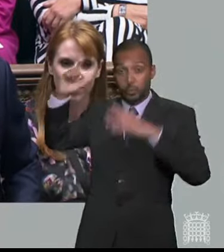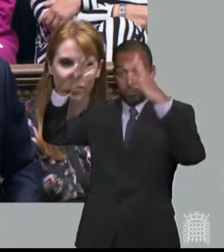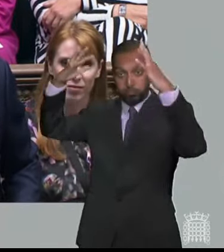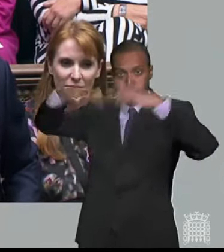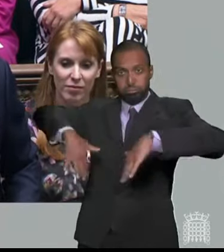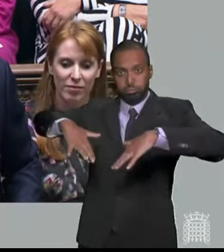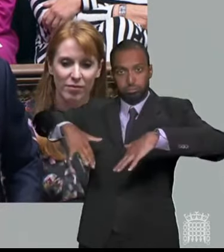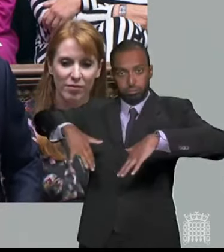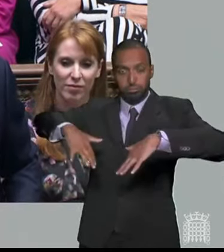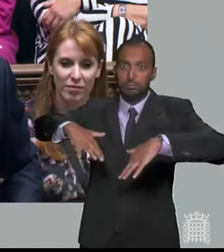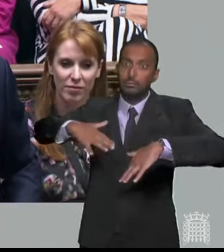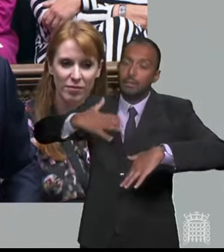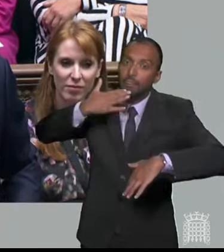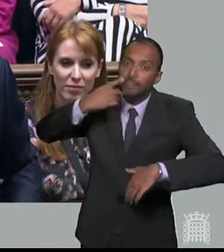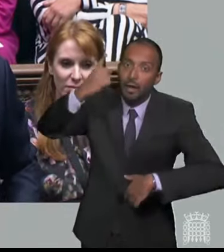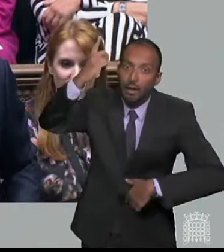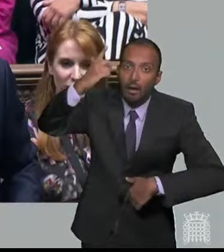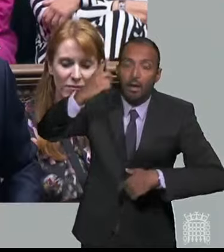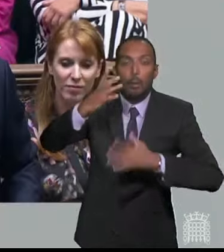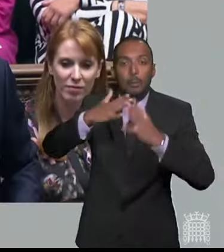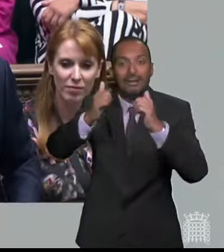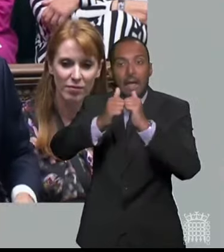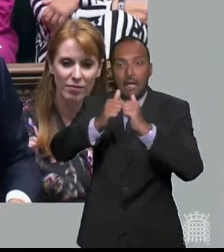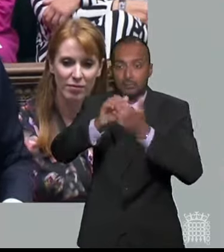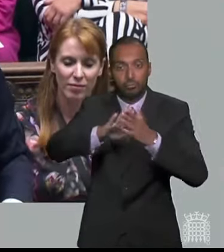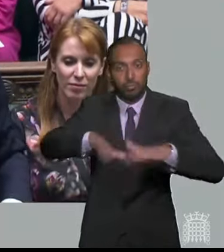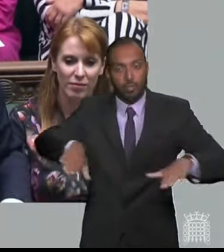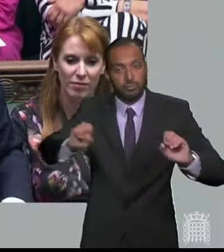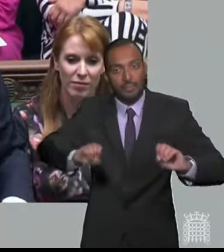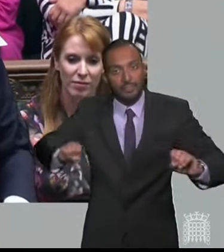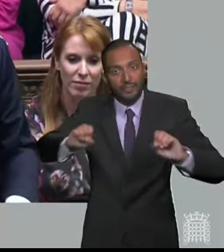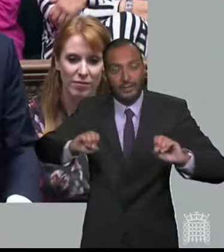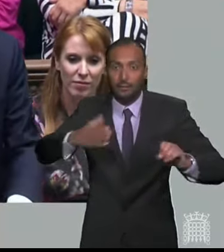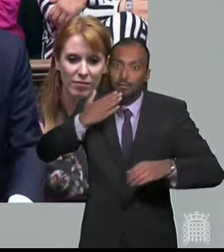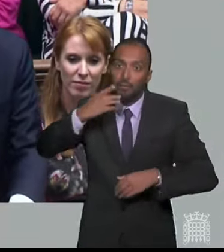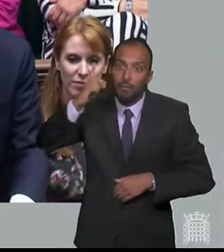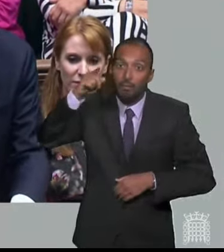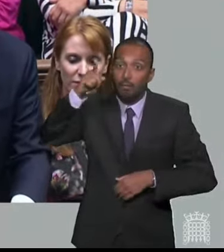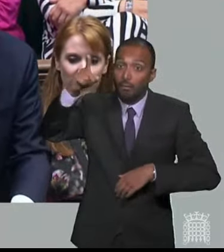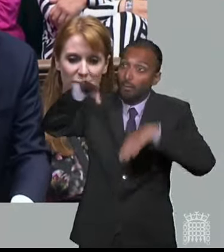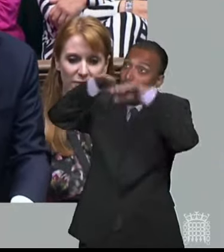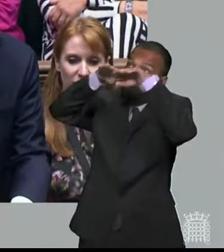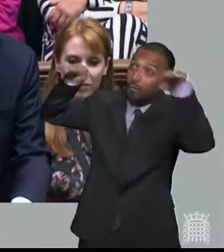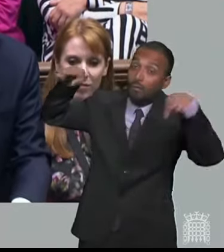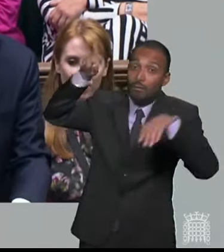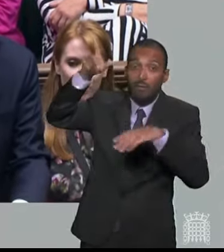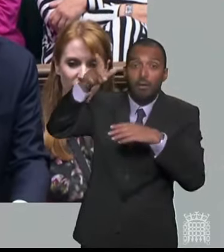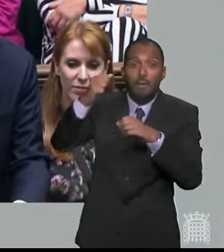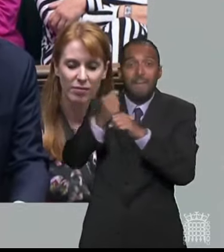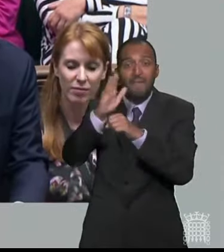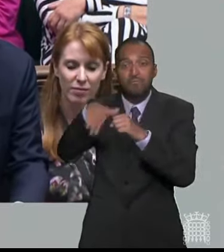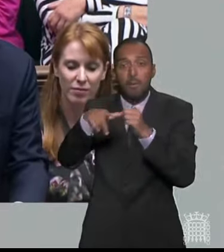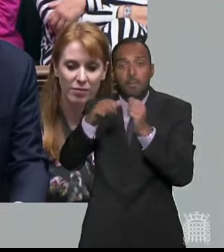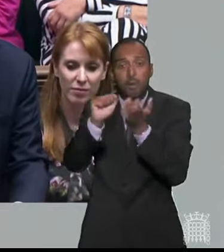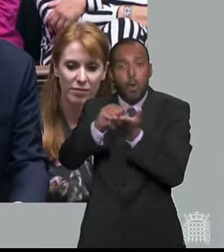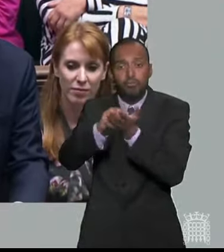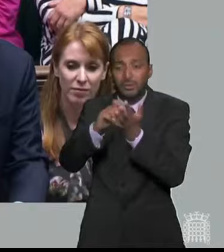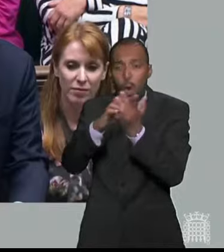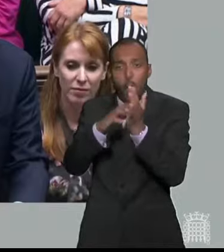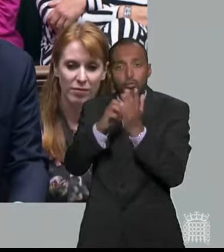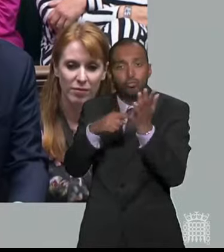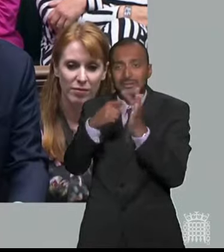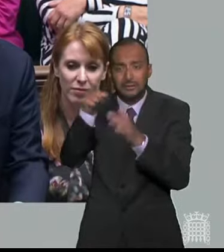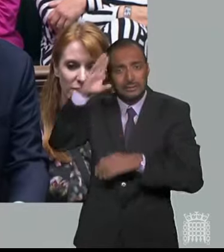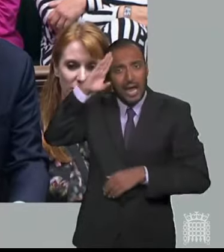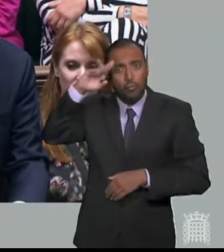the weekend and no children were injured. The concrete ceiling was deemed dangerous and liable to collapse, and everyone